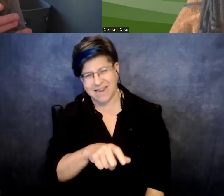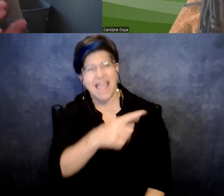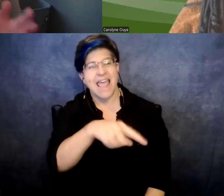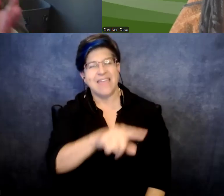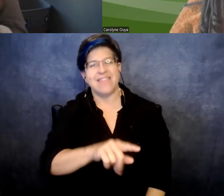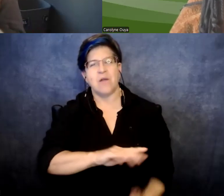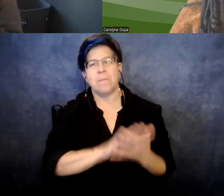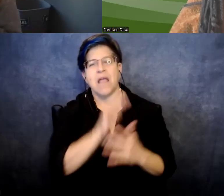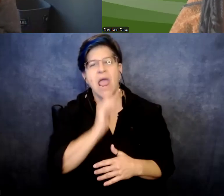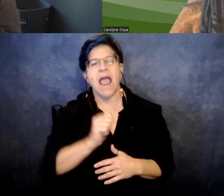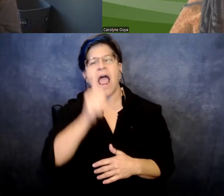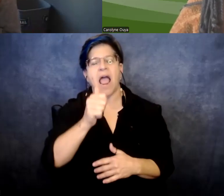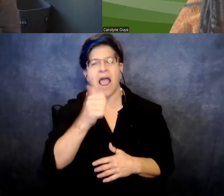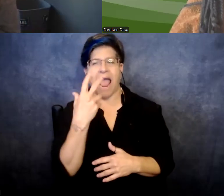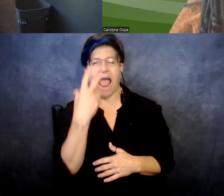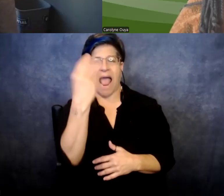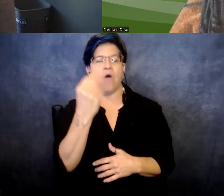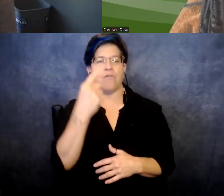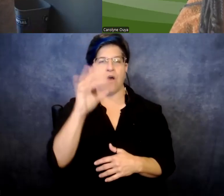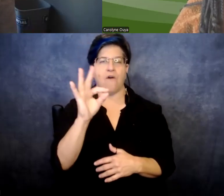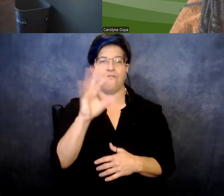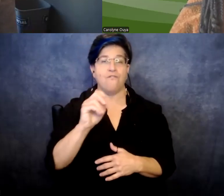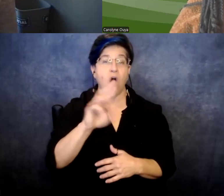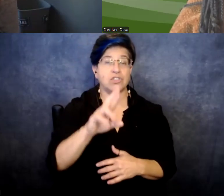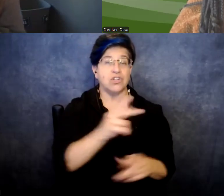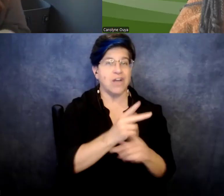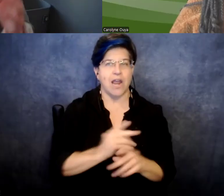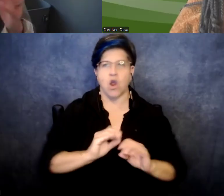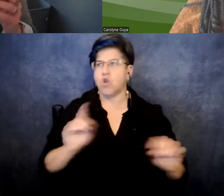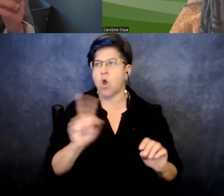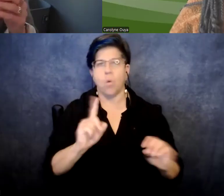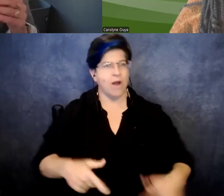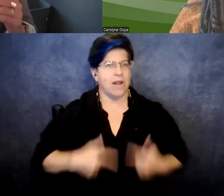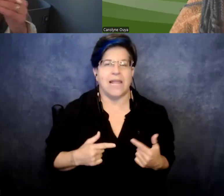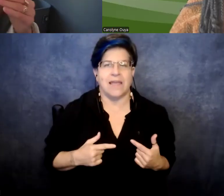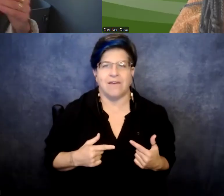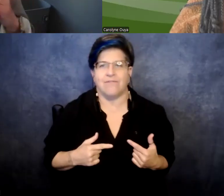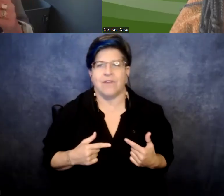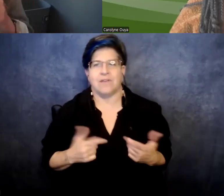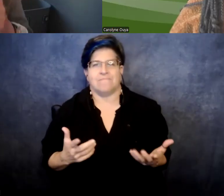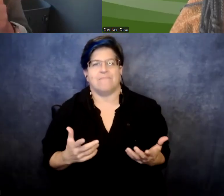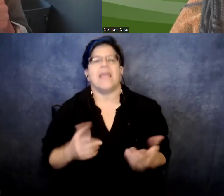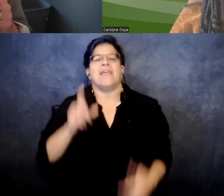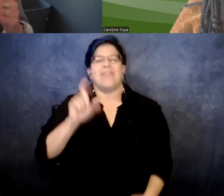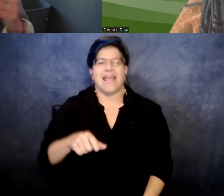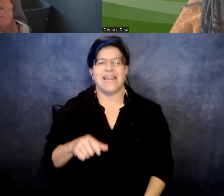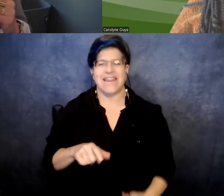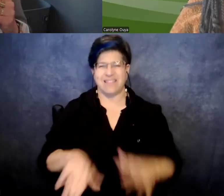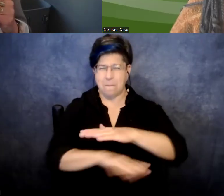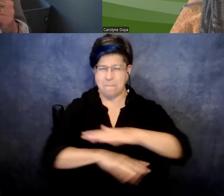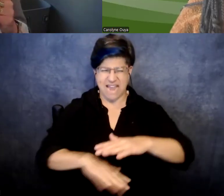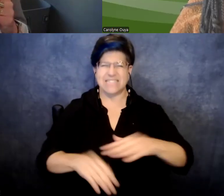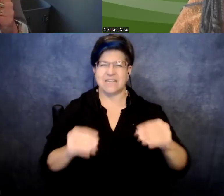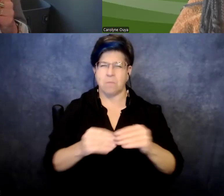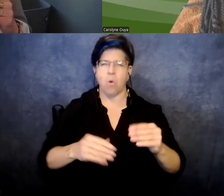foster care, had been, couch surfing, unaccompanied youth. They needed like the nuts and bolts of that more